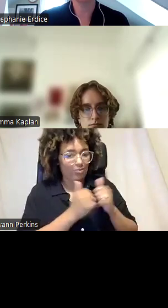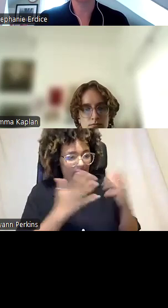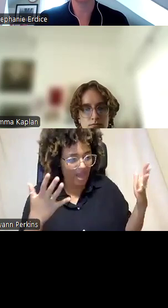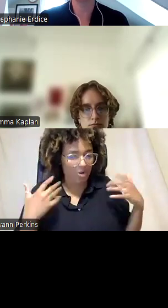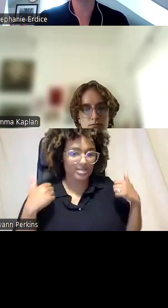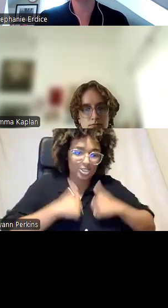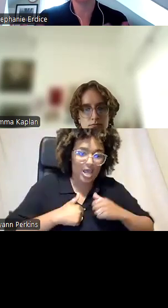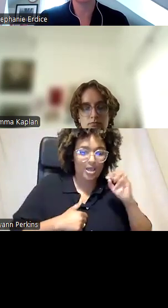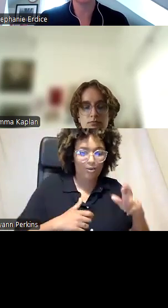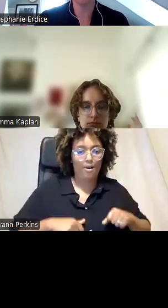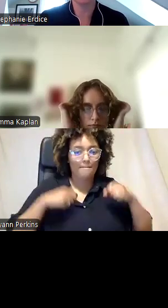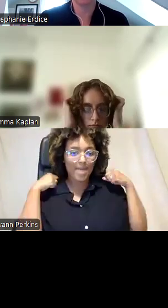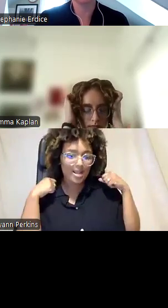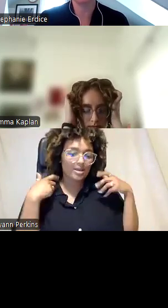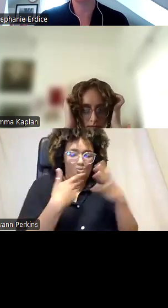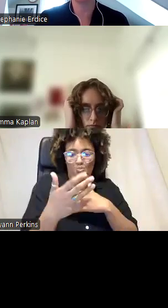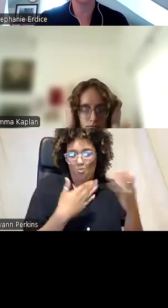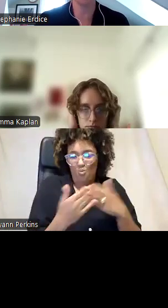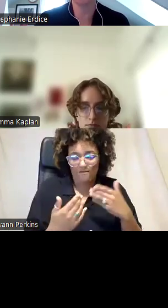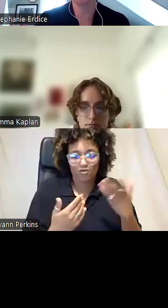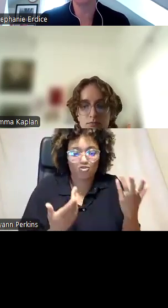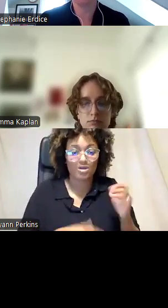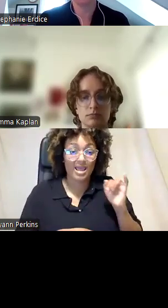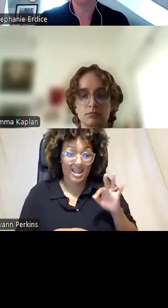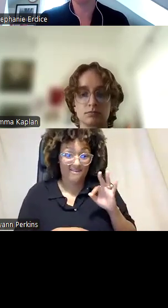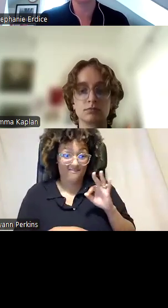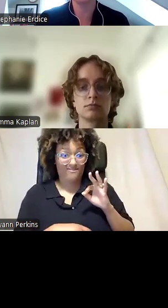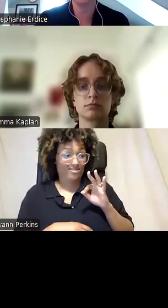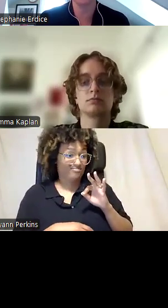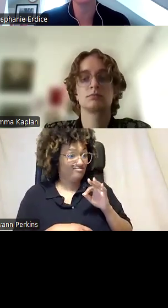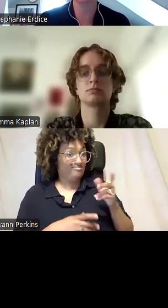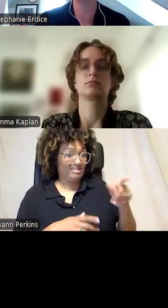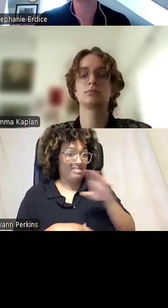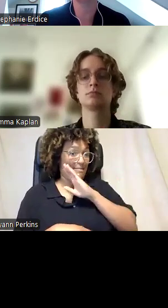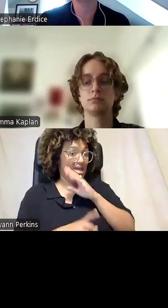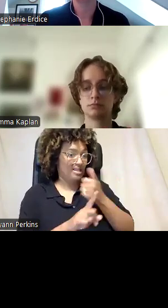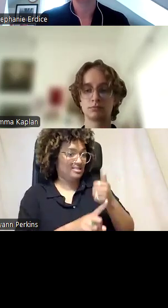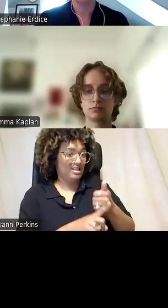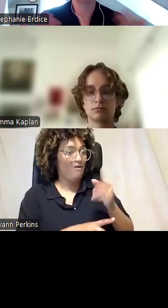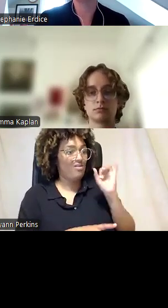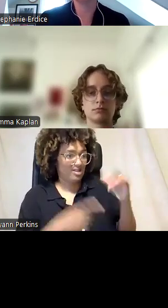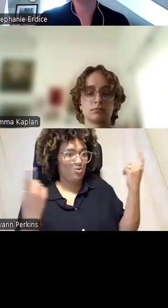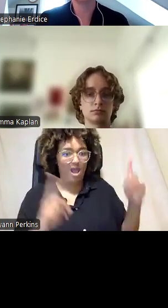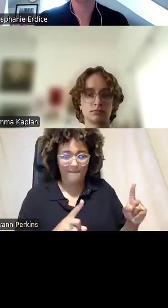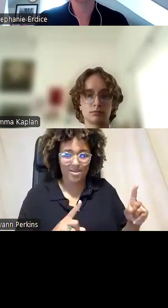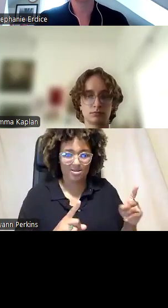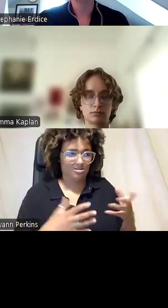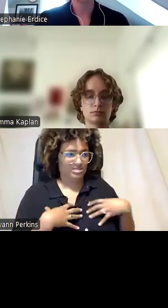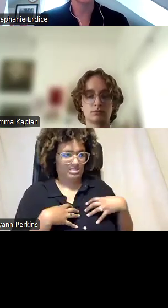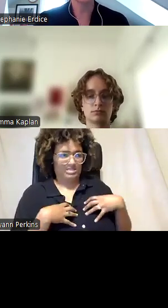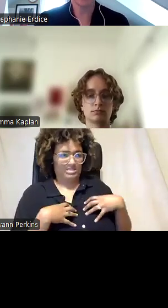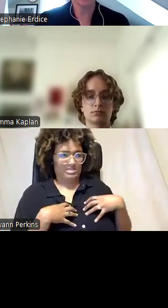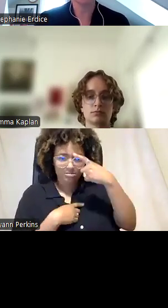as evidence, they don't want, if they were assaulted in that space, they don't want to look at that bedding anymore. They can't sleep on those sheets